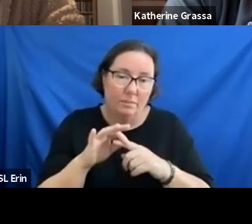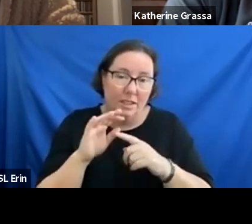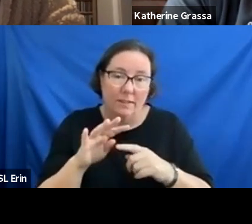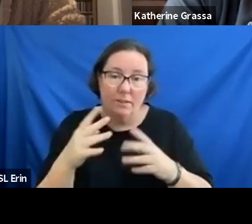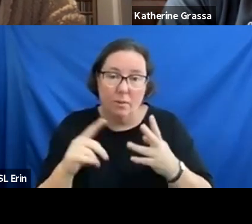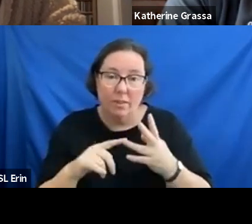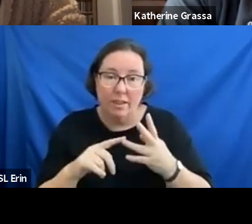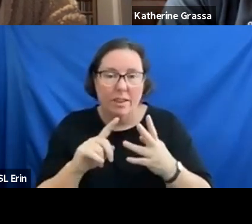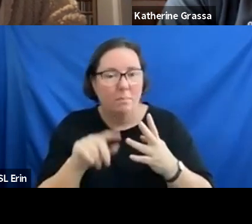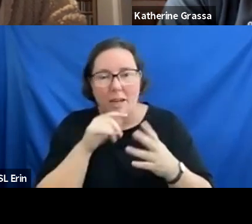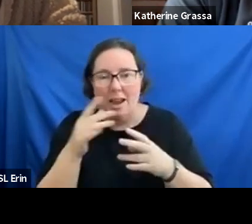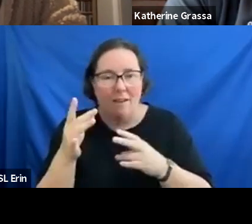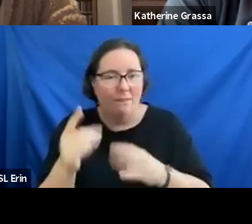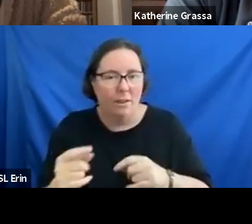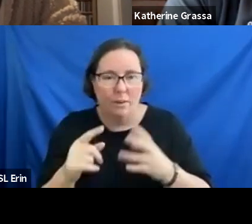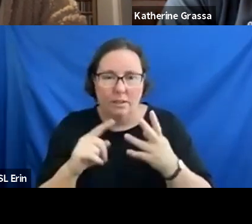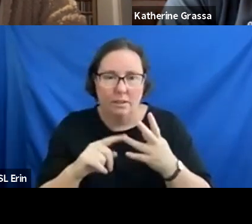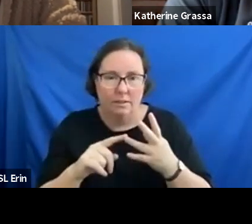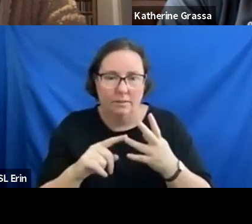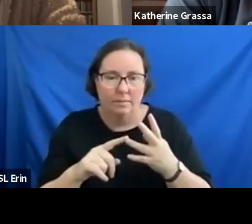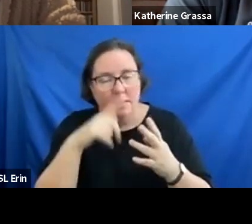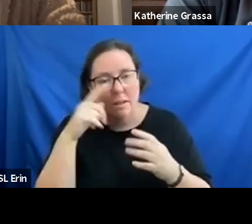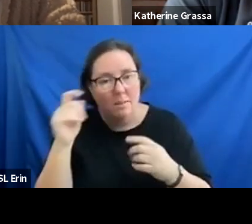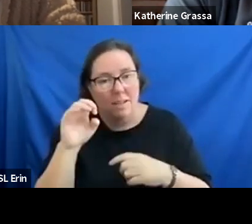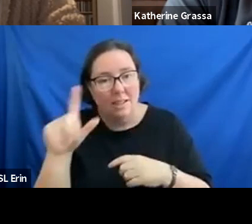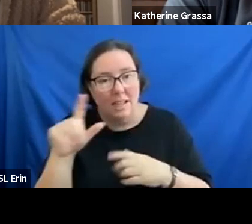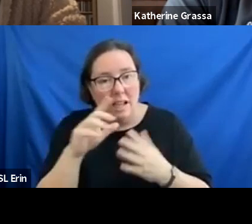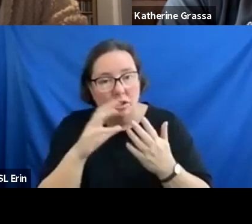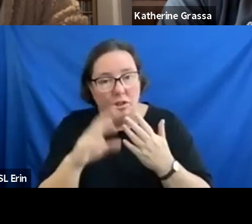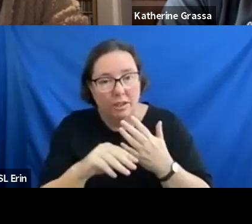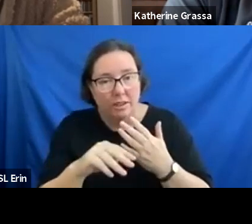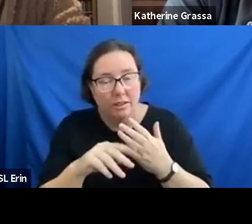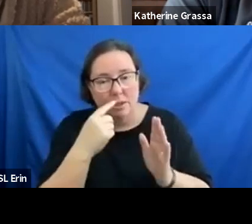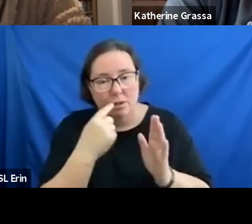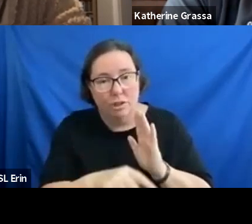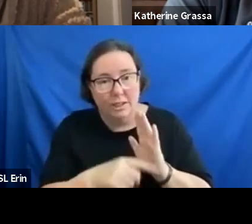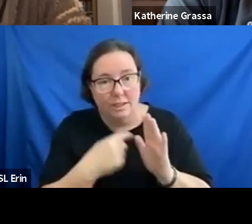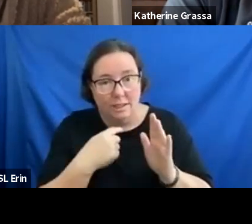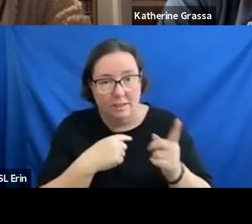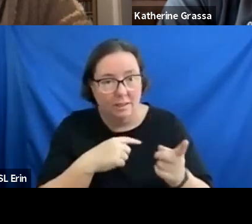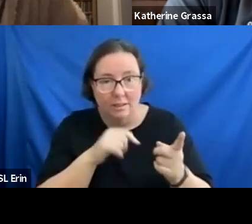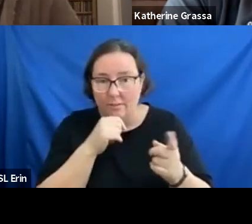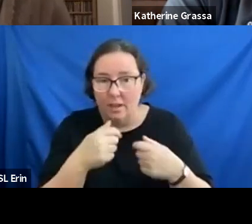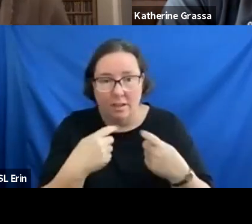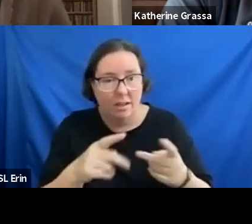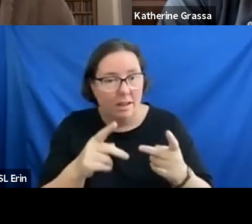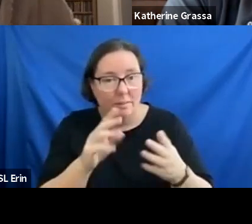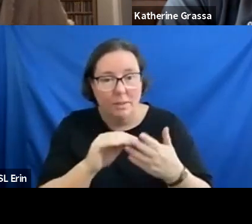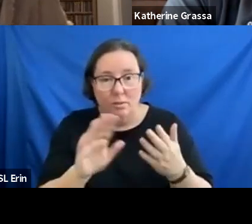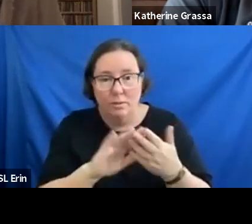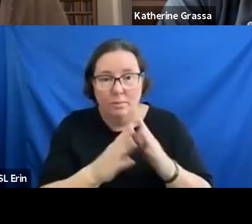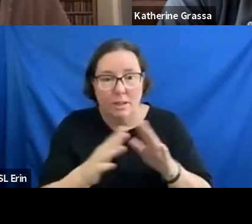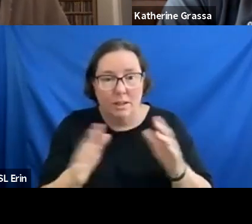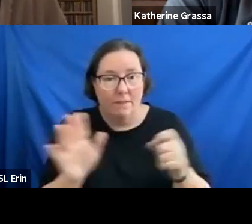level, but they lack fluency. Given that the EL curriculum has been criticized for not enabling students to become